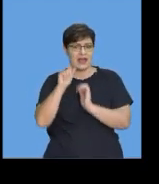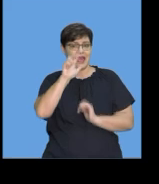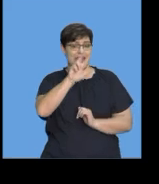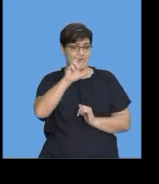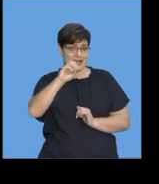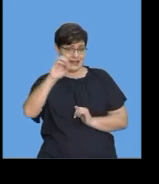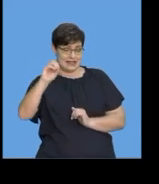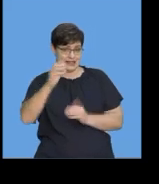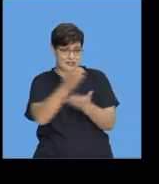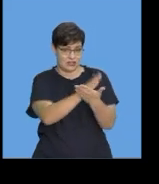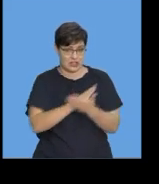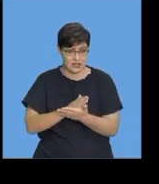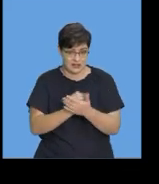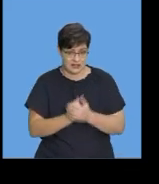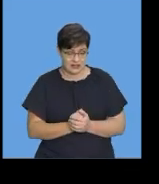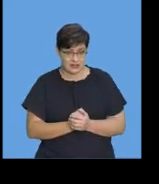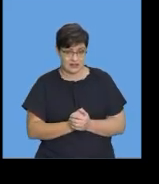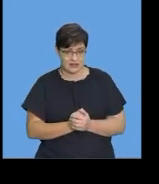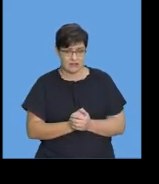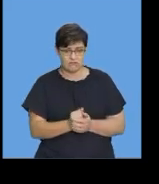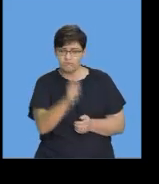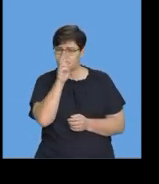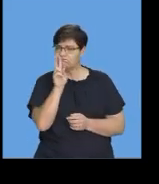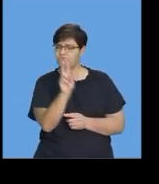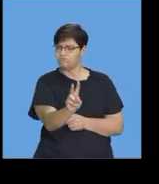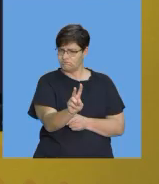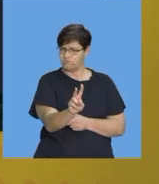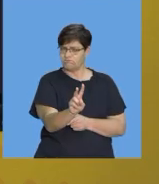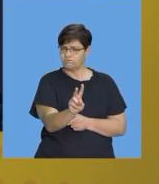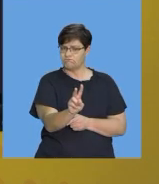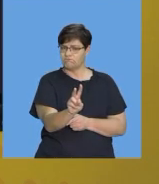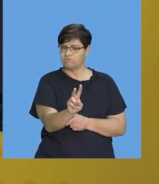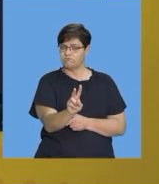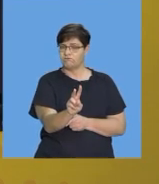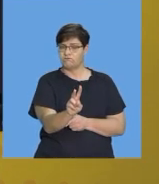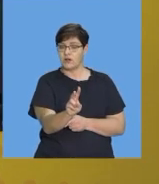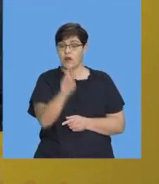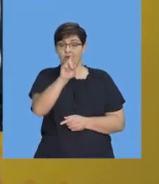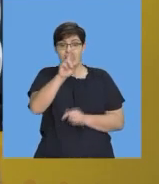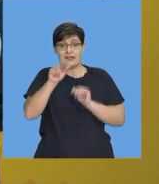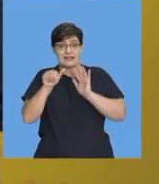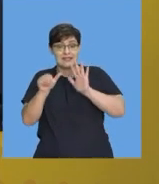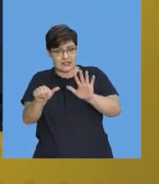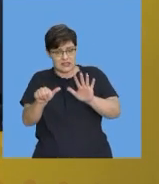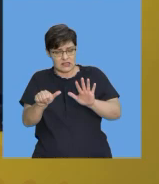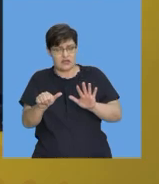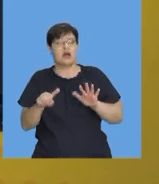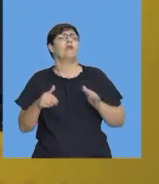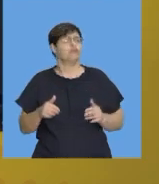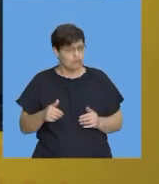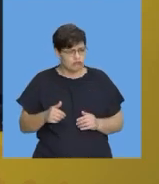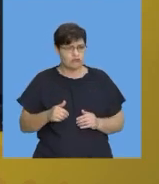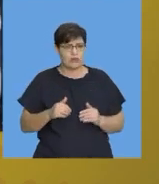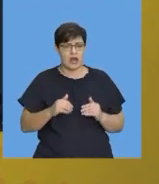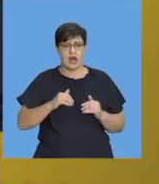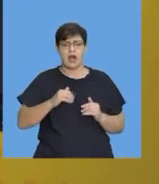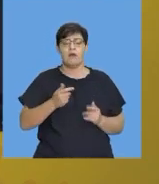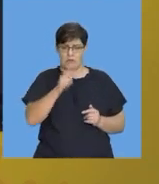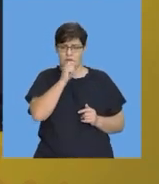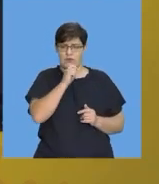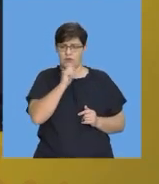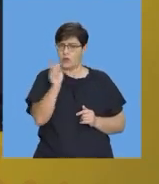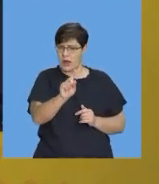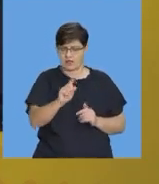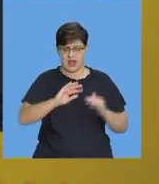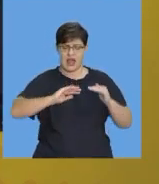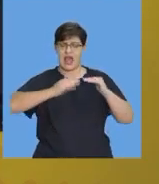1,800,000 shares. There we go. Now, can you see? I can use the 6 rand as my average price in order